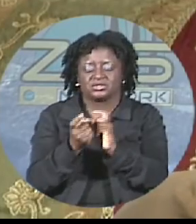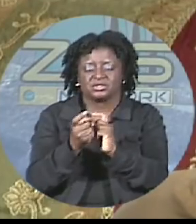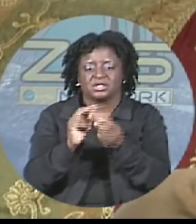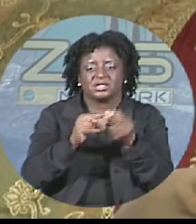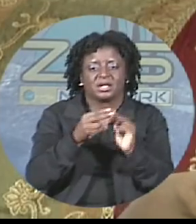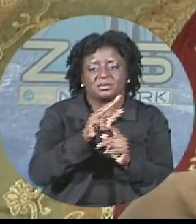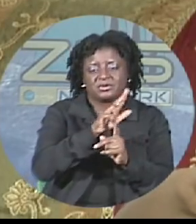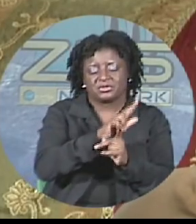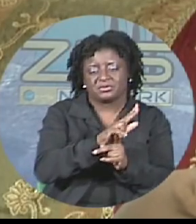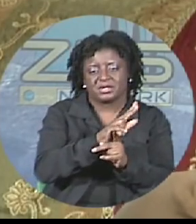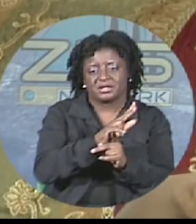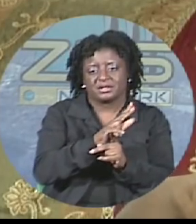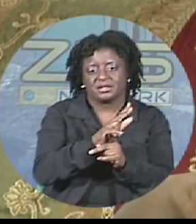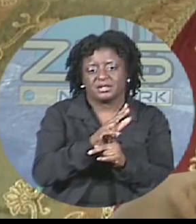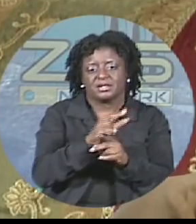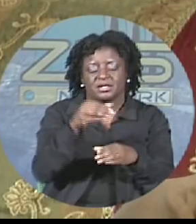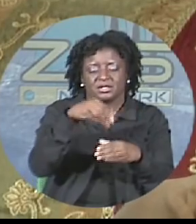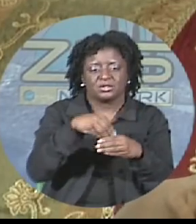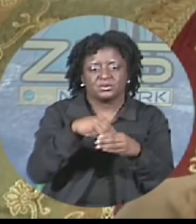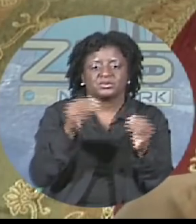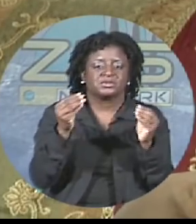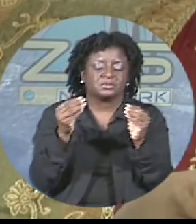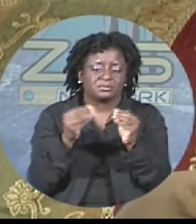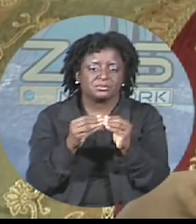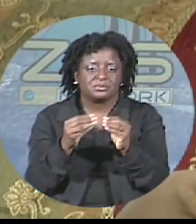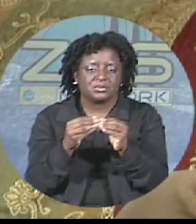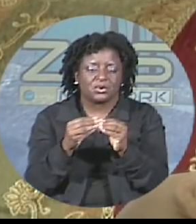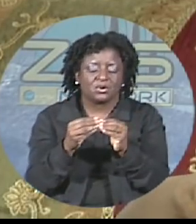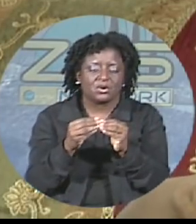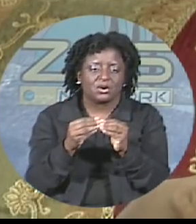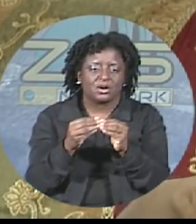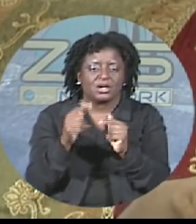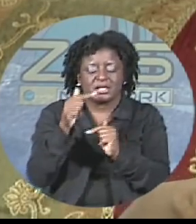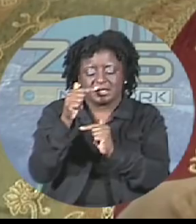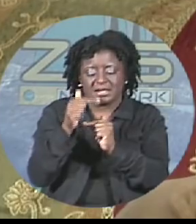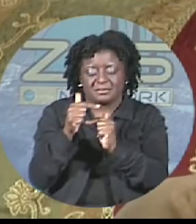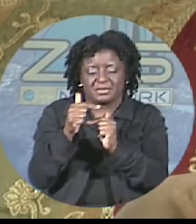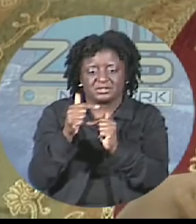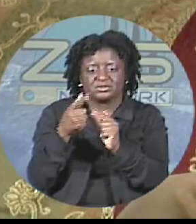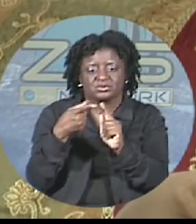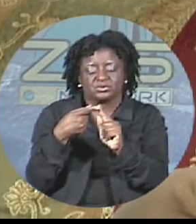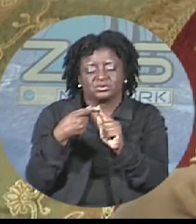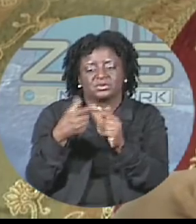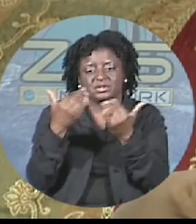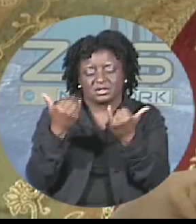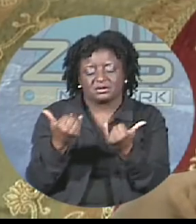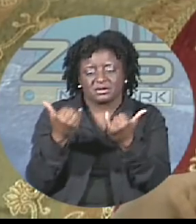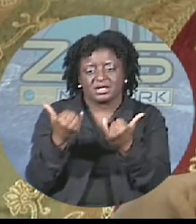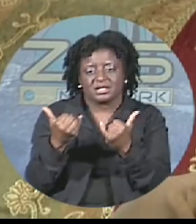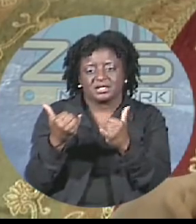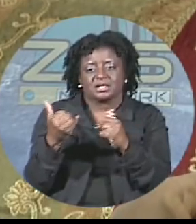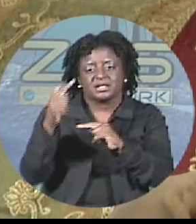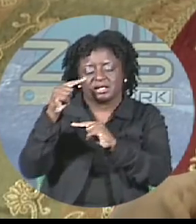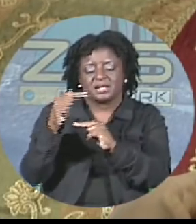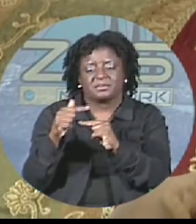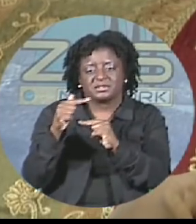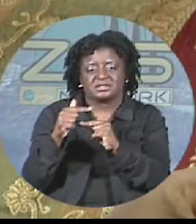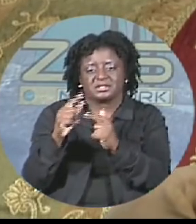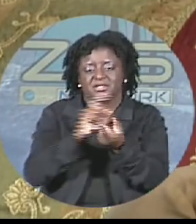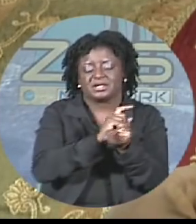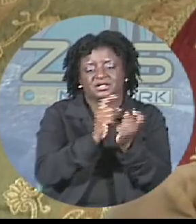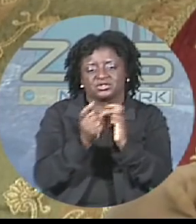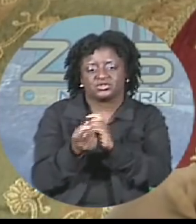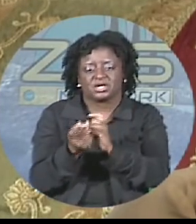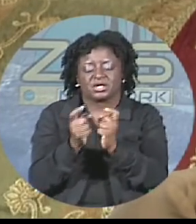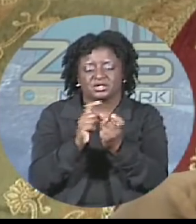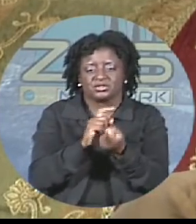three, it includes more limits to the already limited exchange